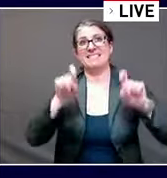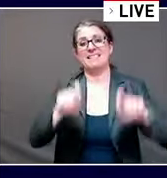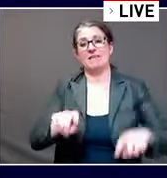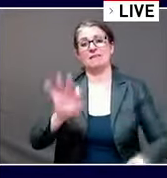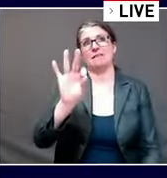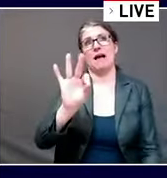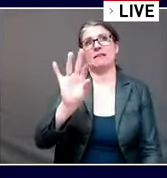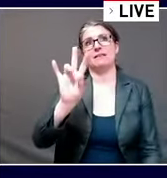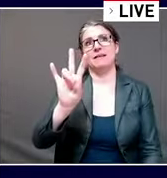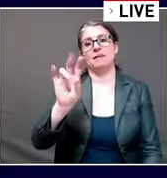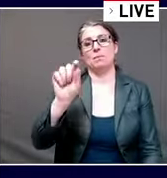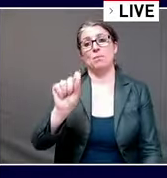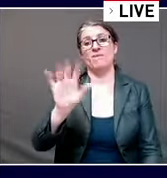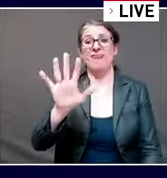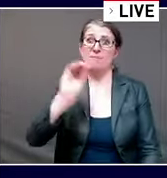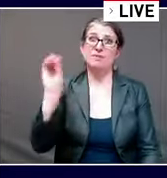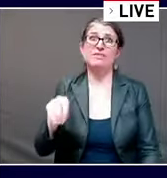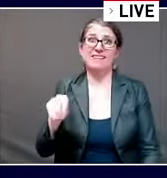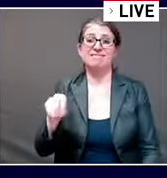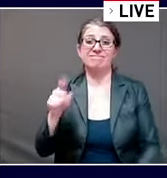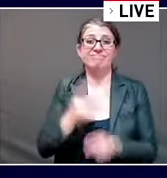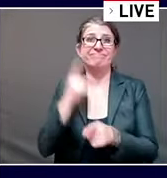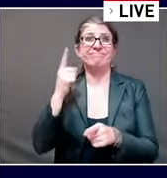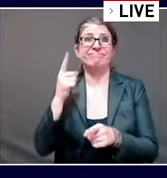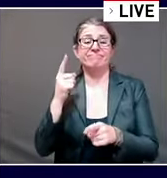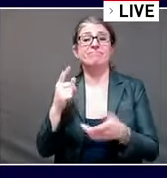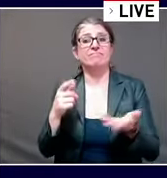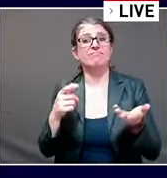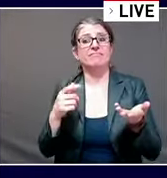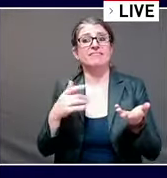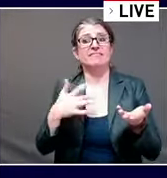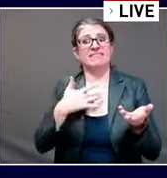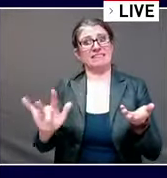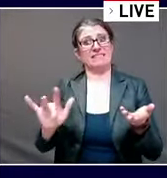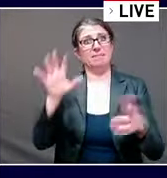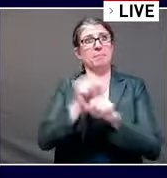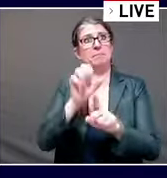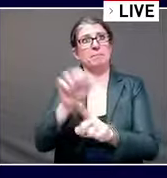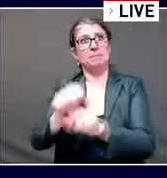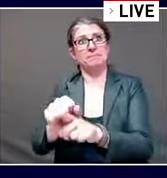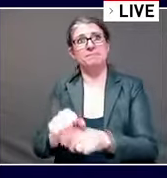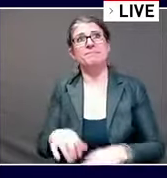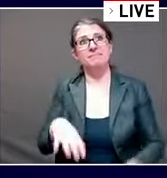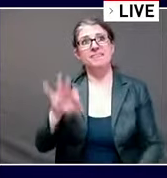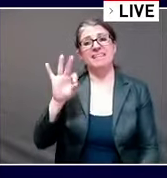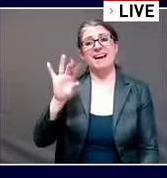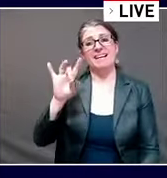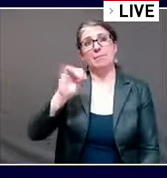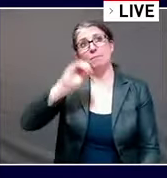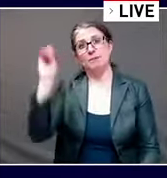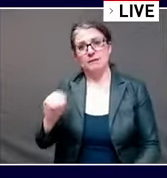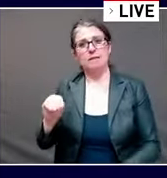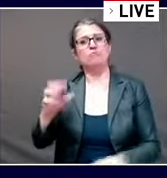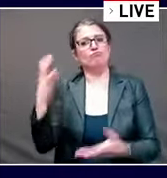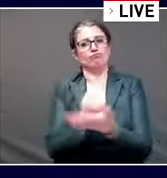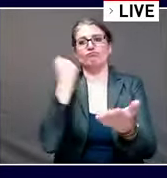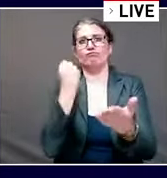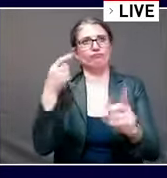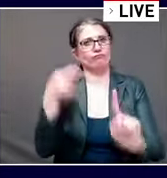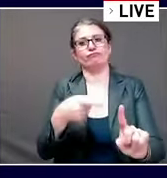about 98%. So there will be slightly more false negatives and slightly more false positives. As